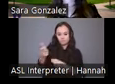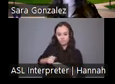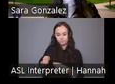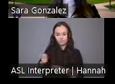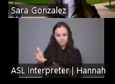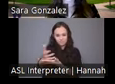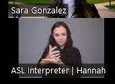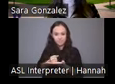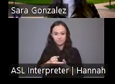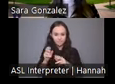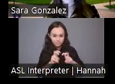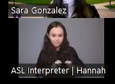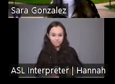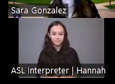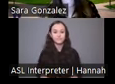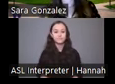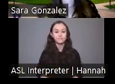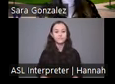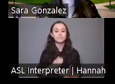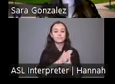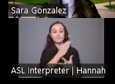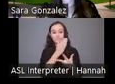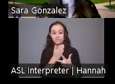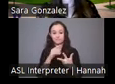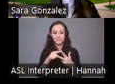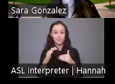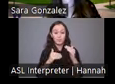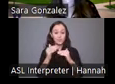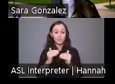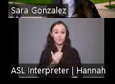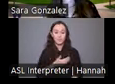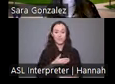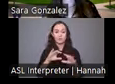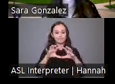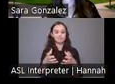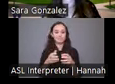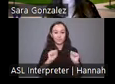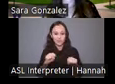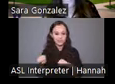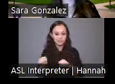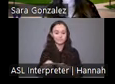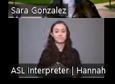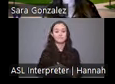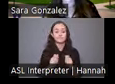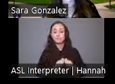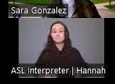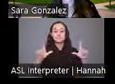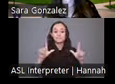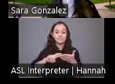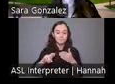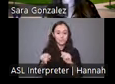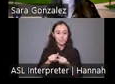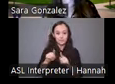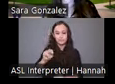Lesson number two, building our collective capacity. In reorienting research as a tribally led and co